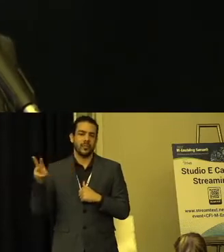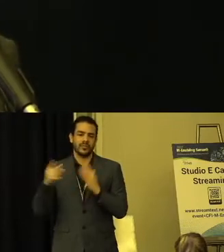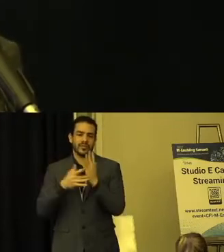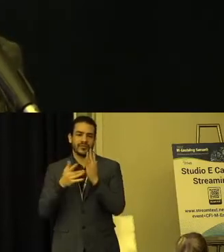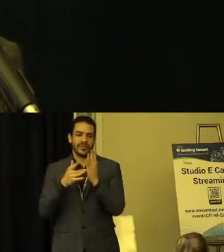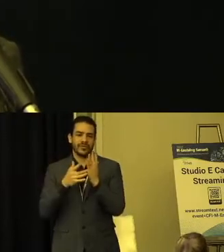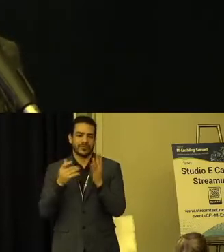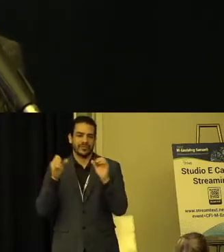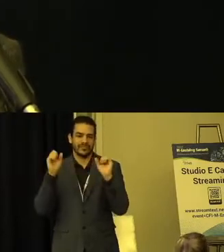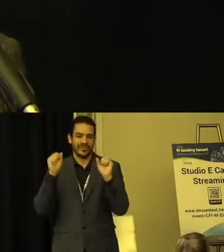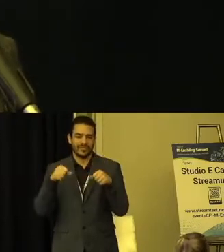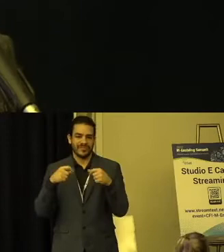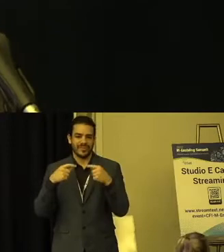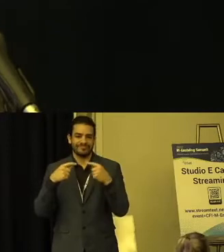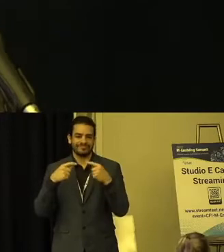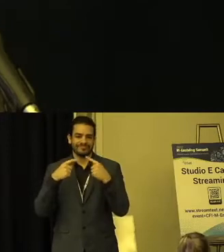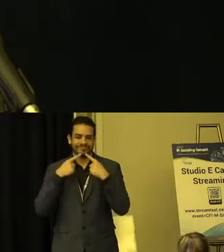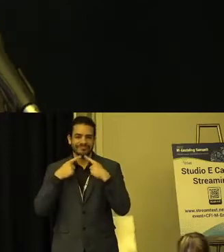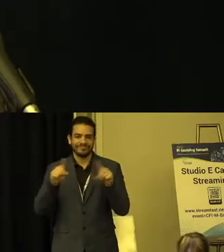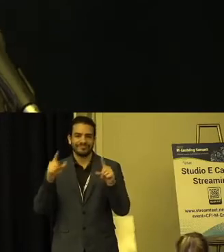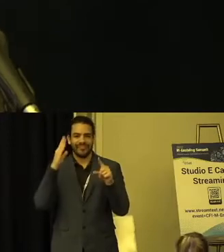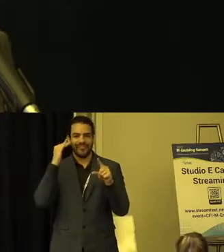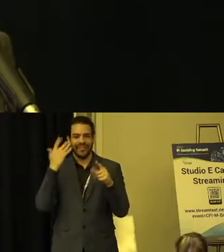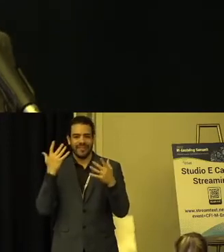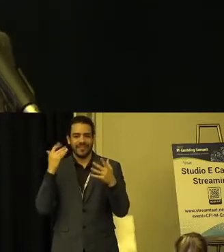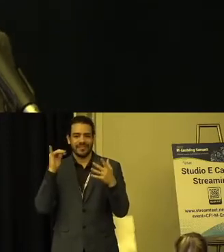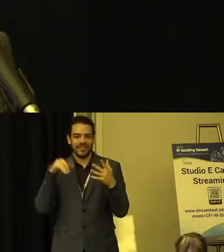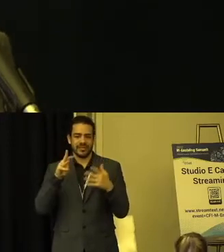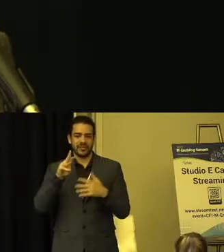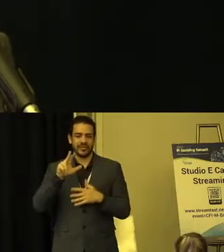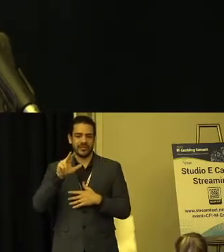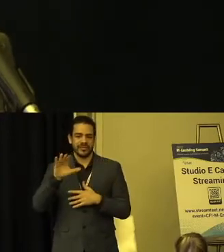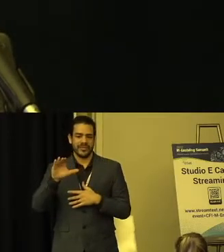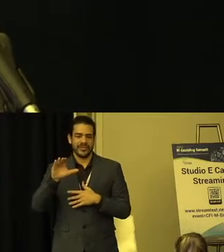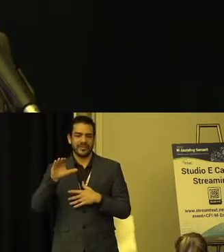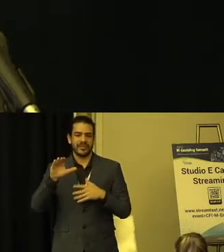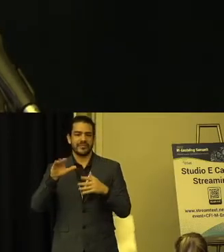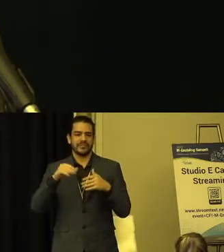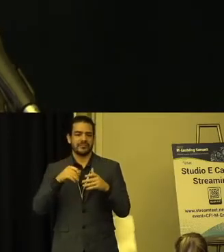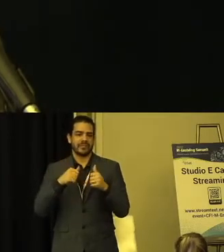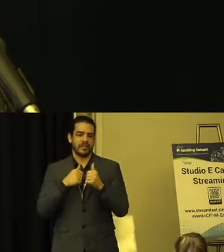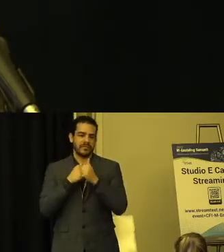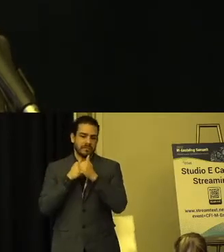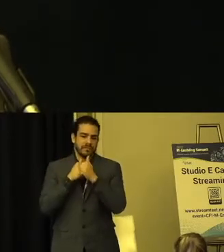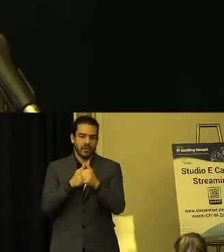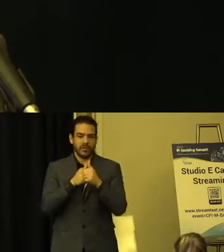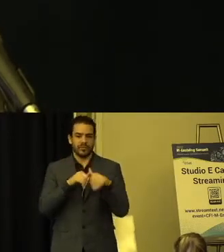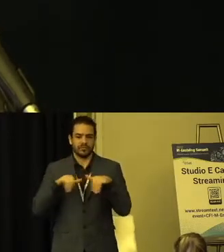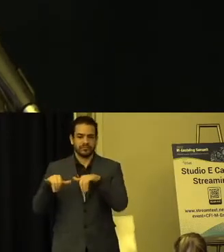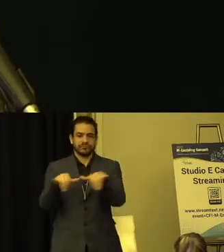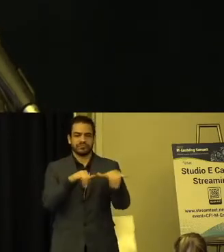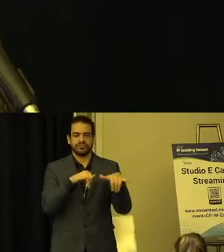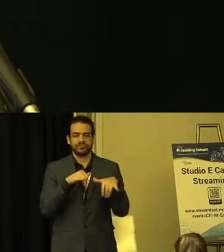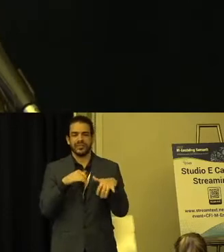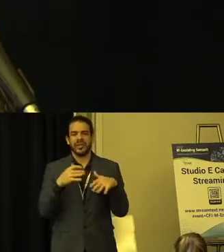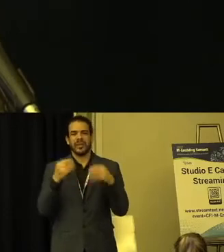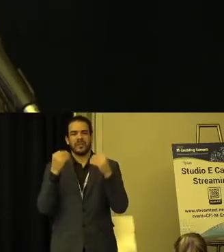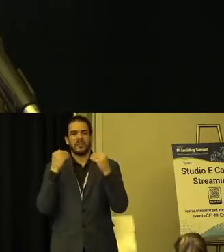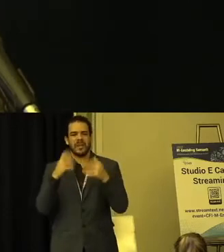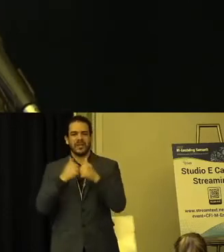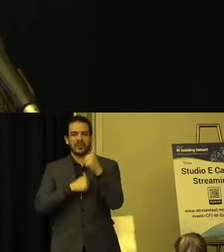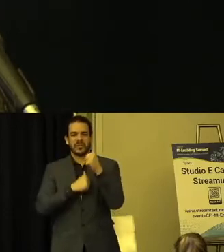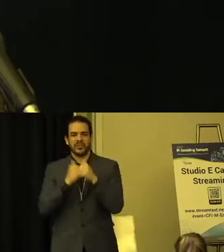universality, and accessibility falls into that. And many of the architectural decisions of how